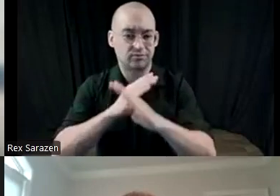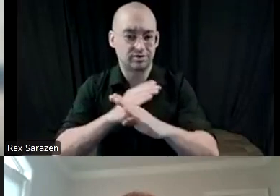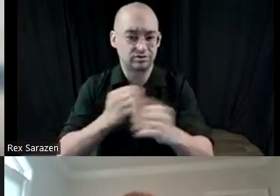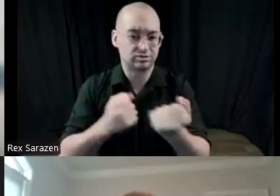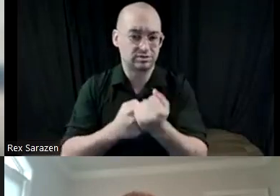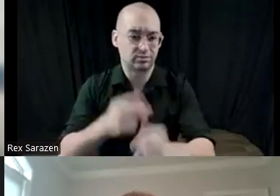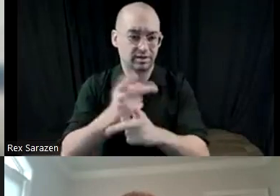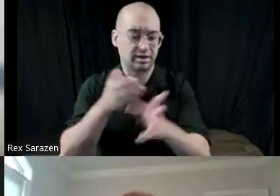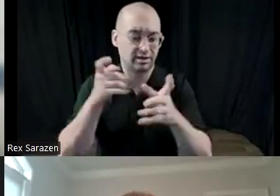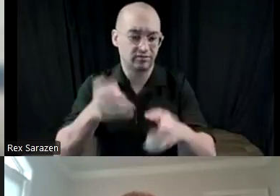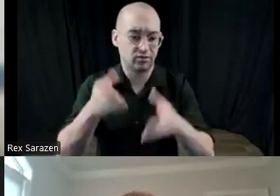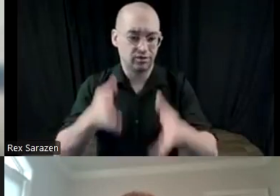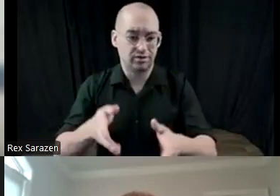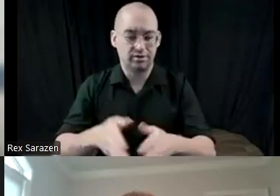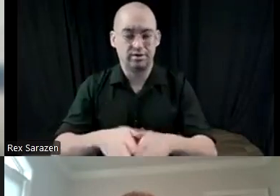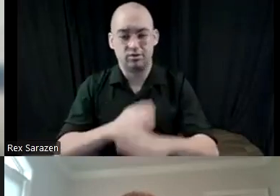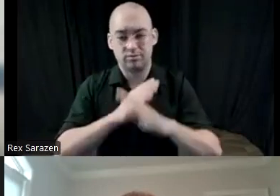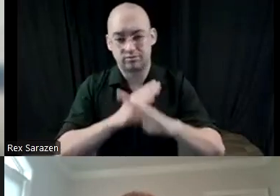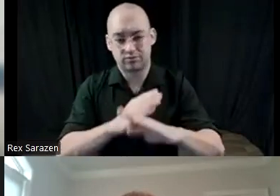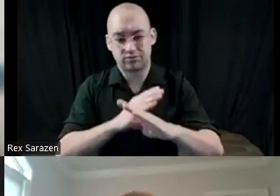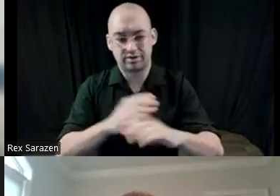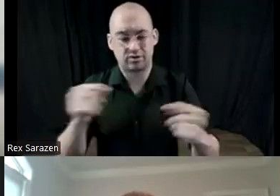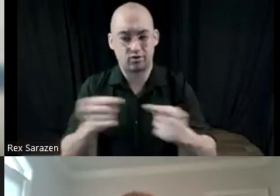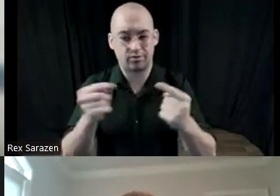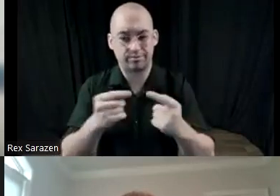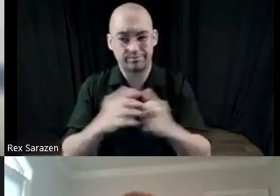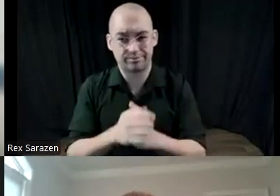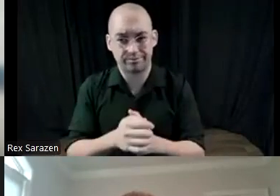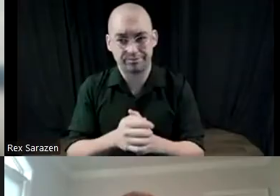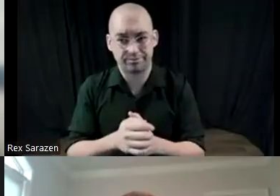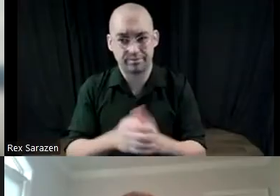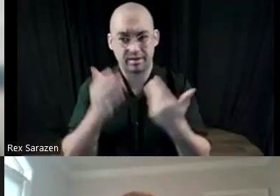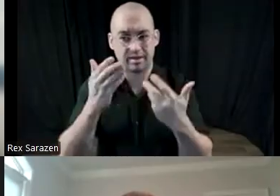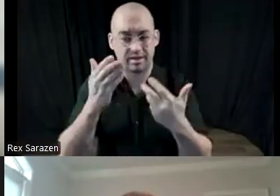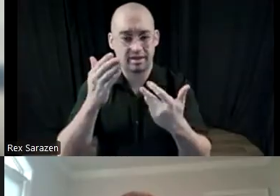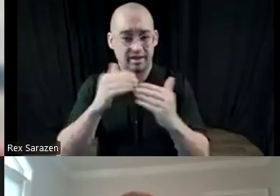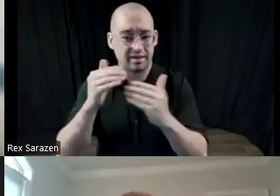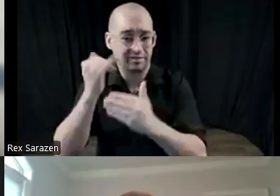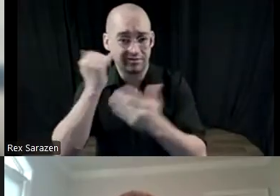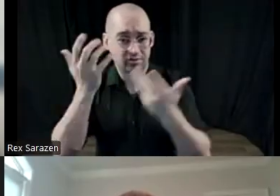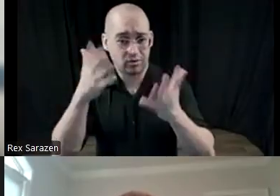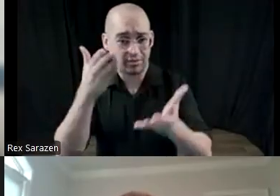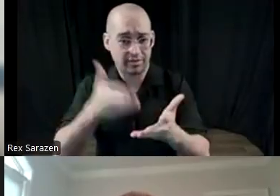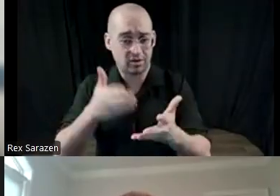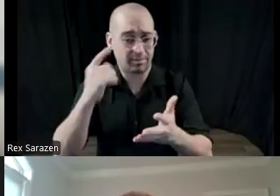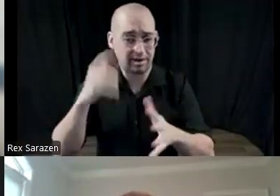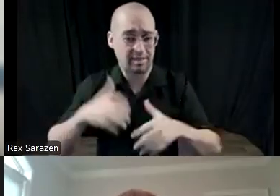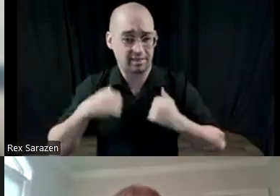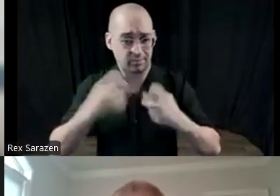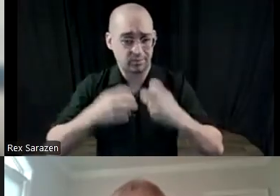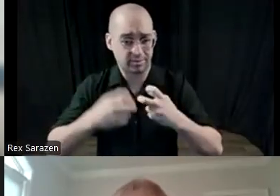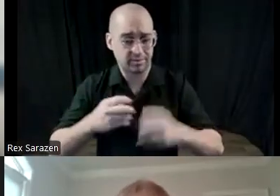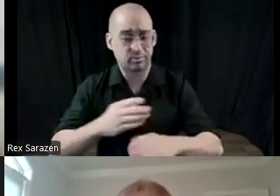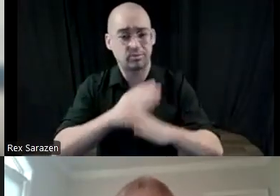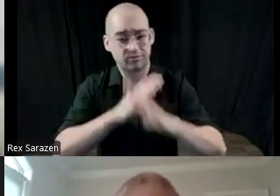to reduce harm down the line, prevention, even if there's existing mental health conditions, prevention of adverse outcomes